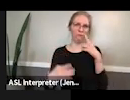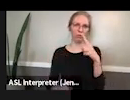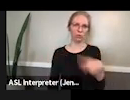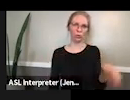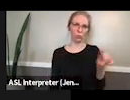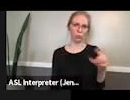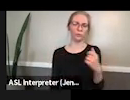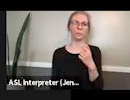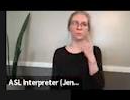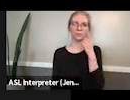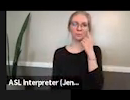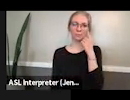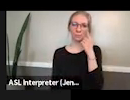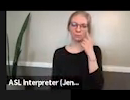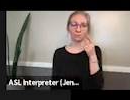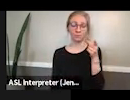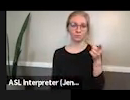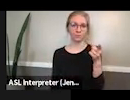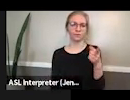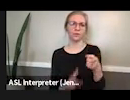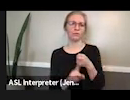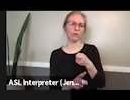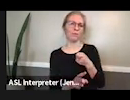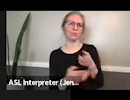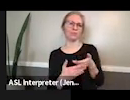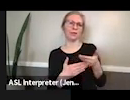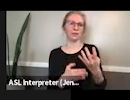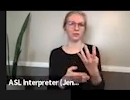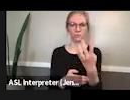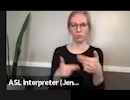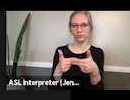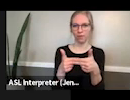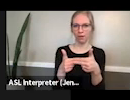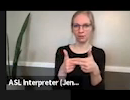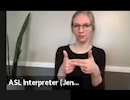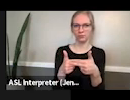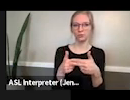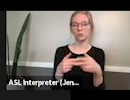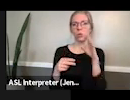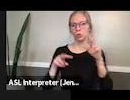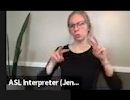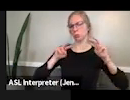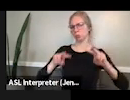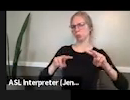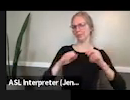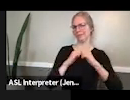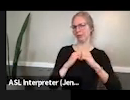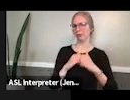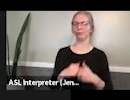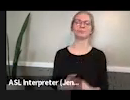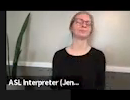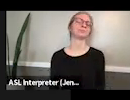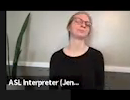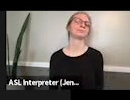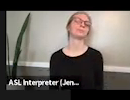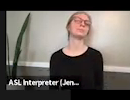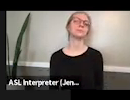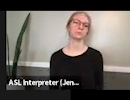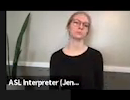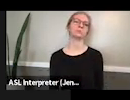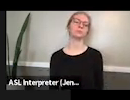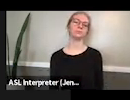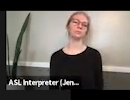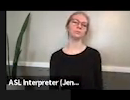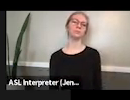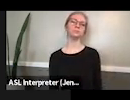is taken from the next 4 slides we'll examine together. And what I have done in that table was I